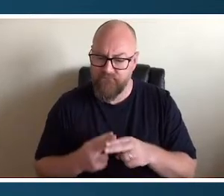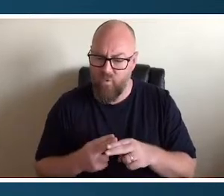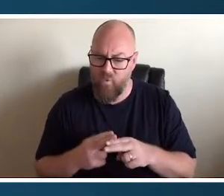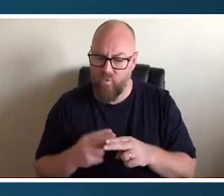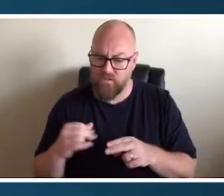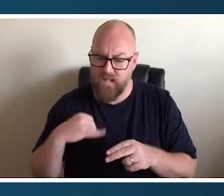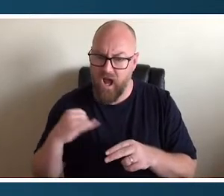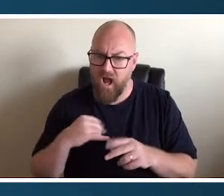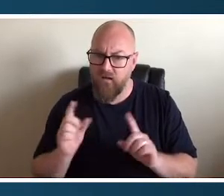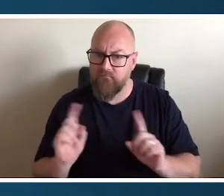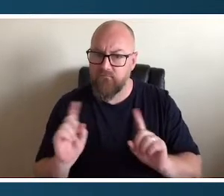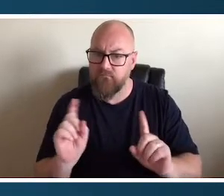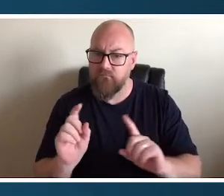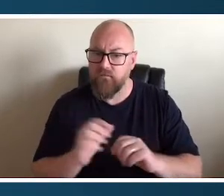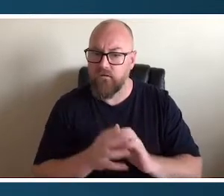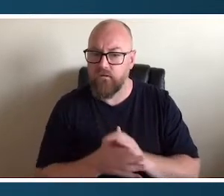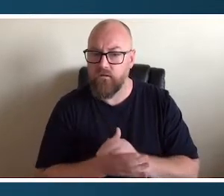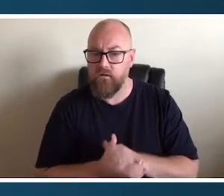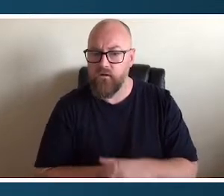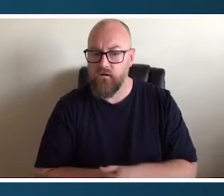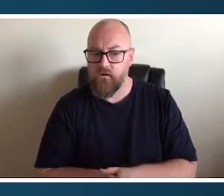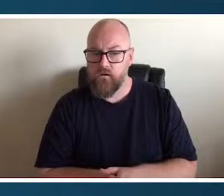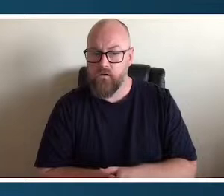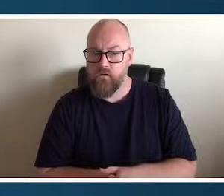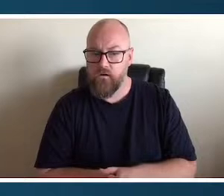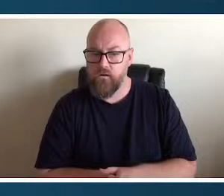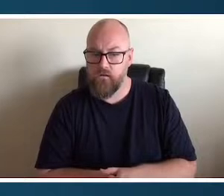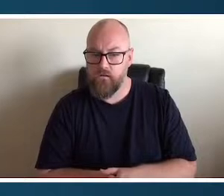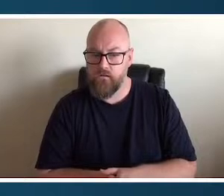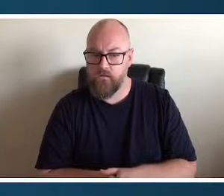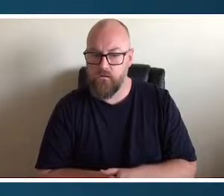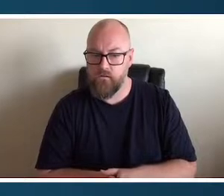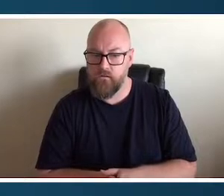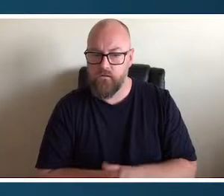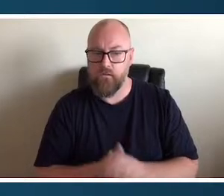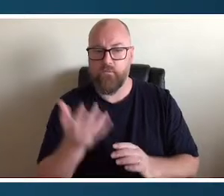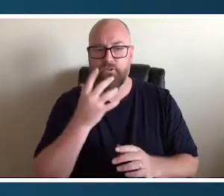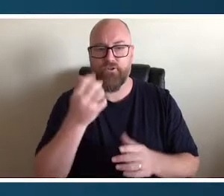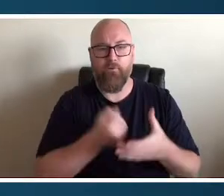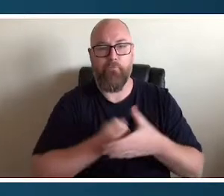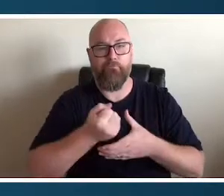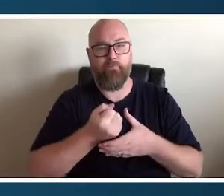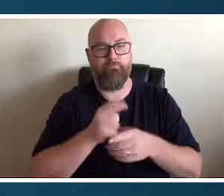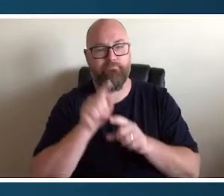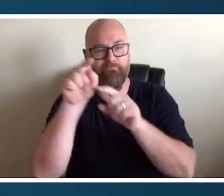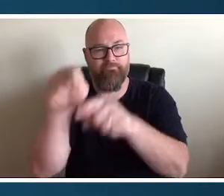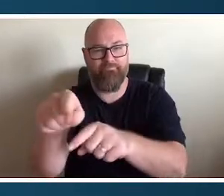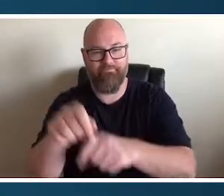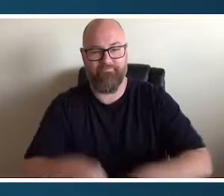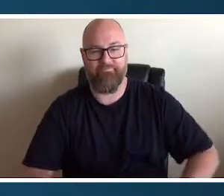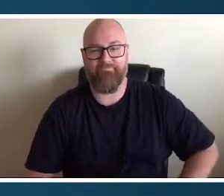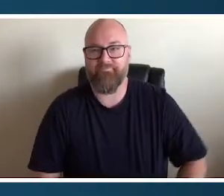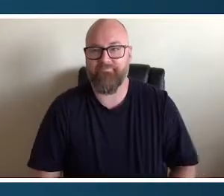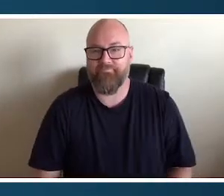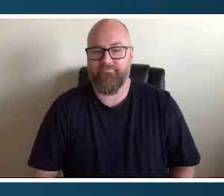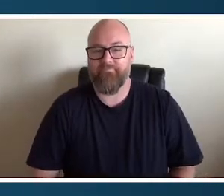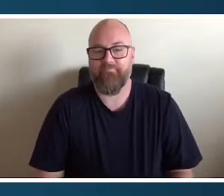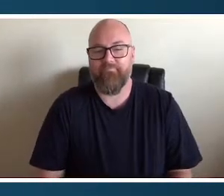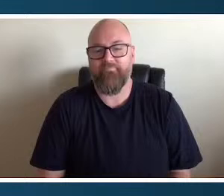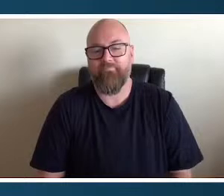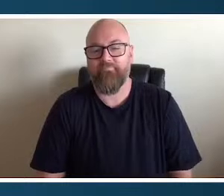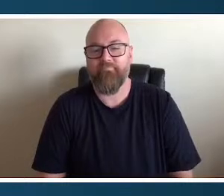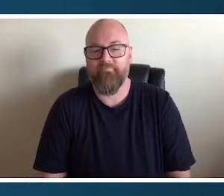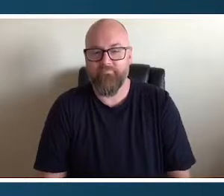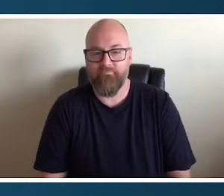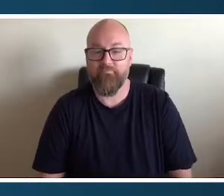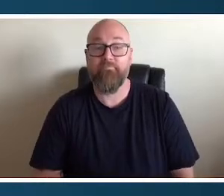work on salary that AAU team has did. Yeah. Sorry to kick the ball, Ryan. I'll be really brief, but just in de jure terms, the workers get the